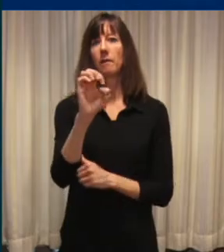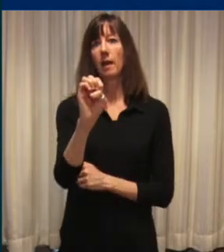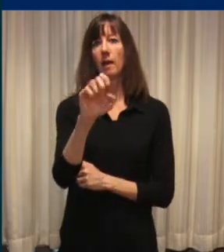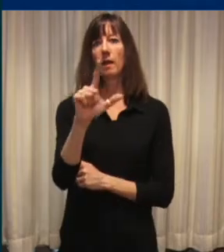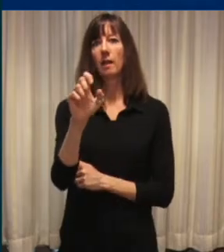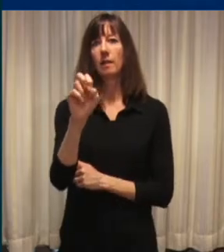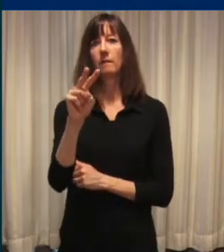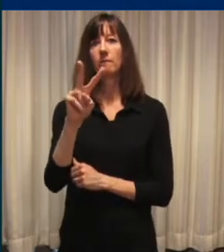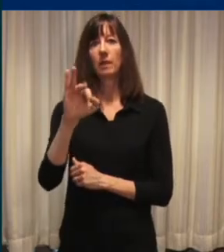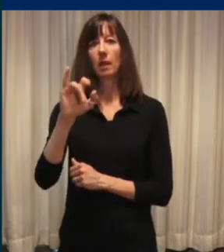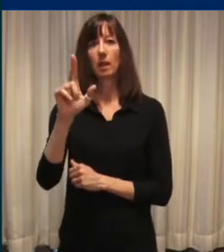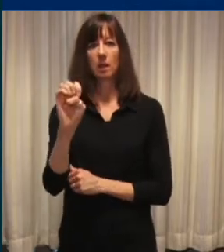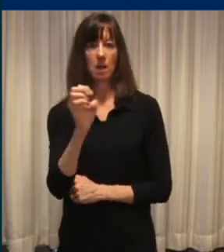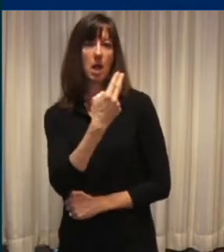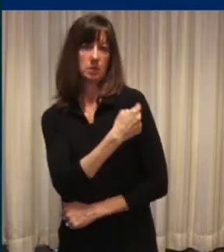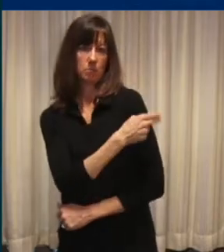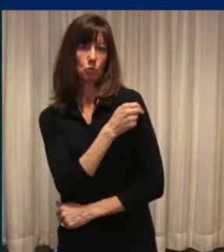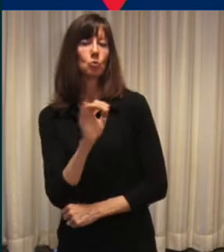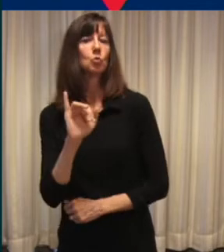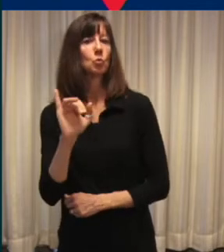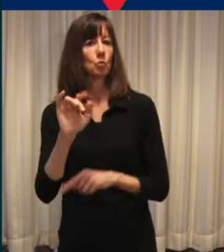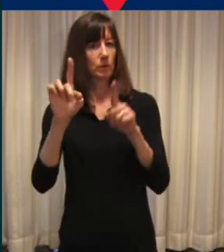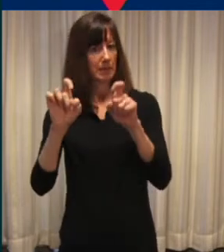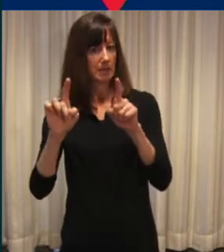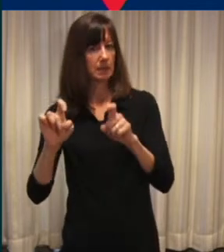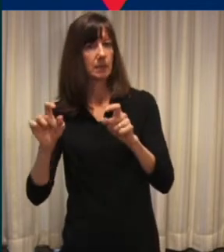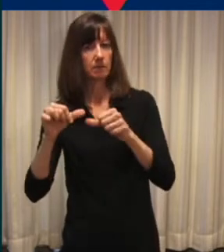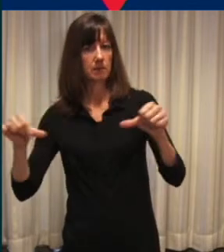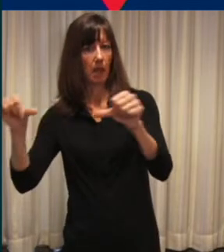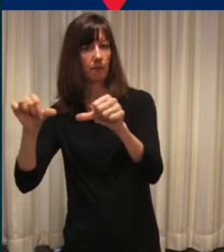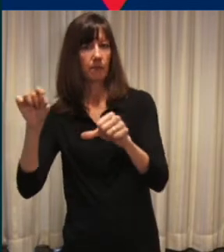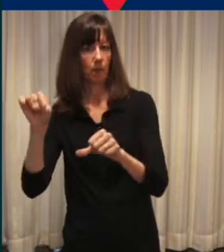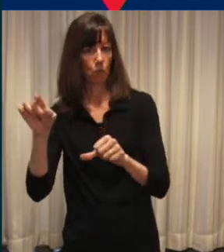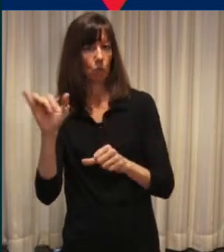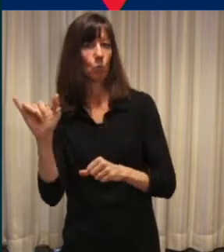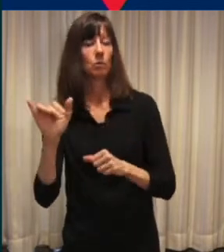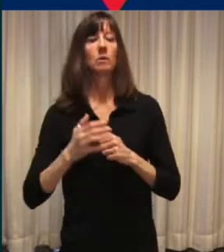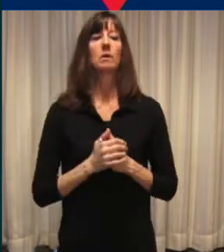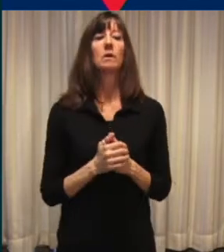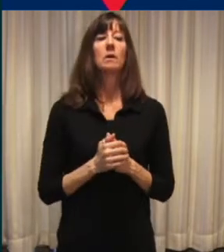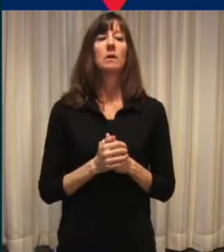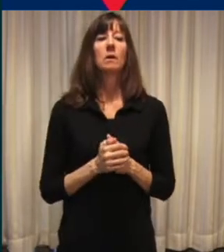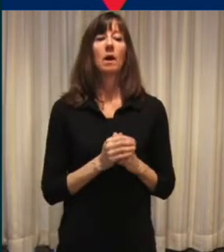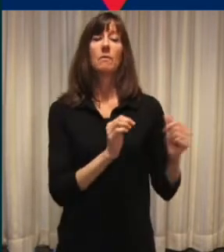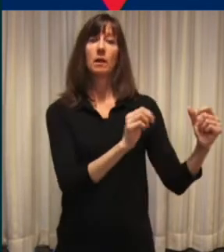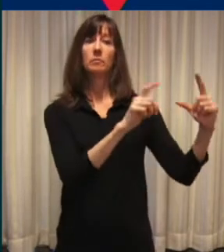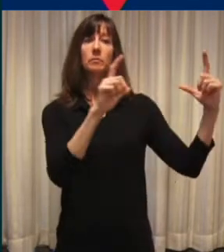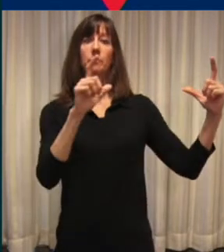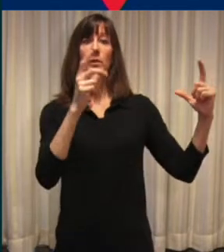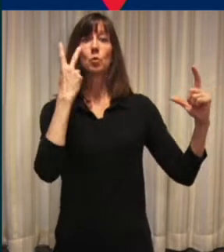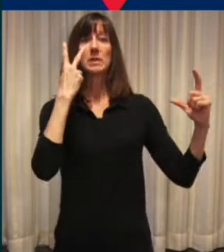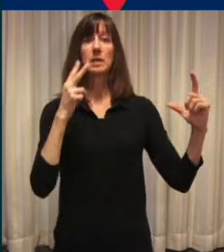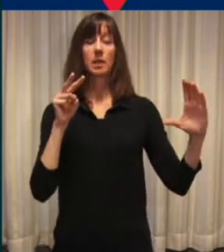you go to the next slide, please, you've got kind of a breakout from a Google Earth overlay